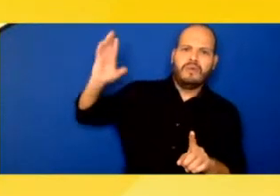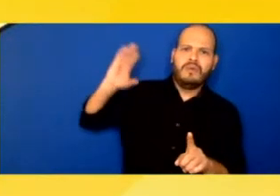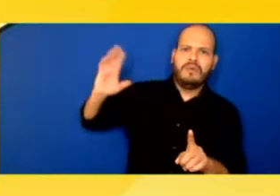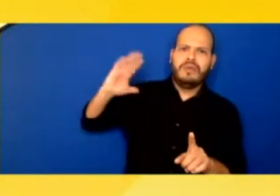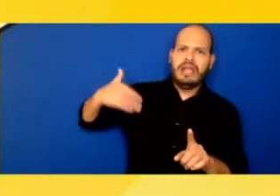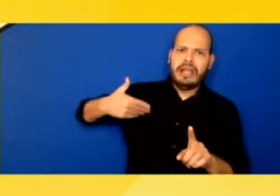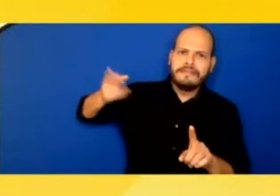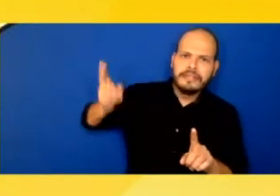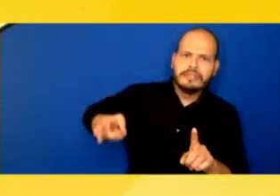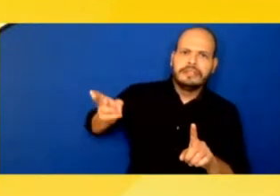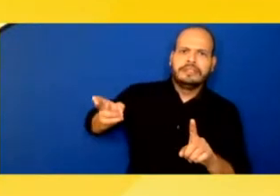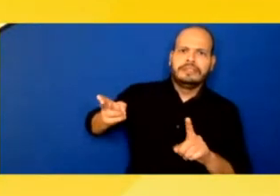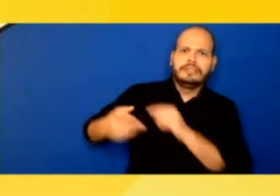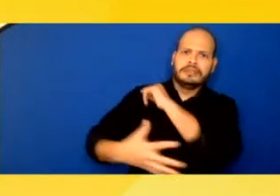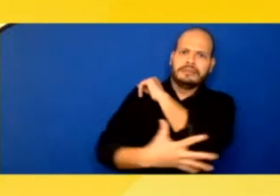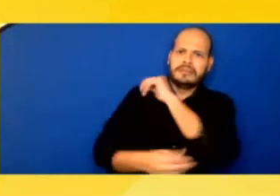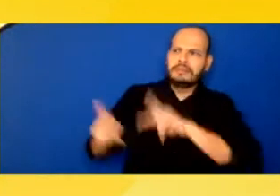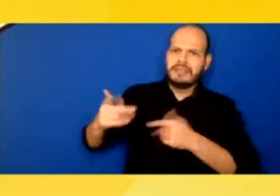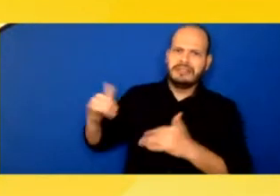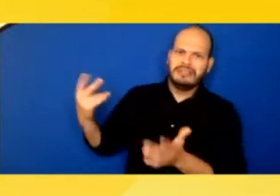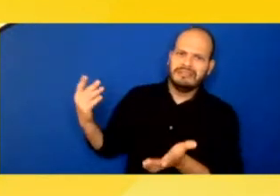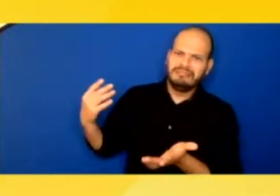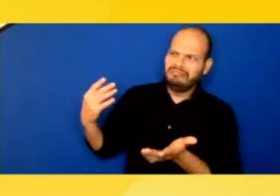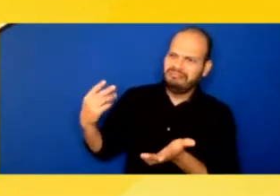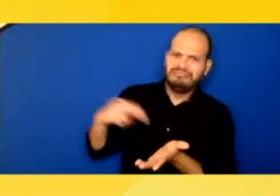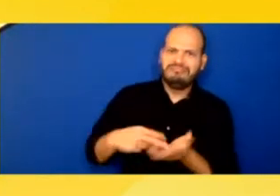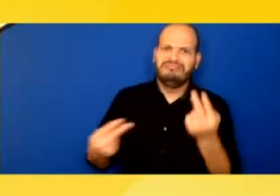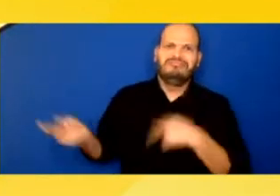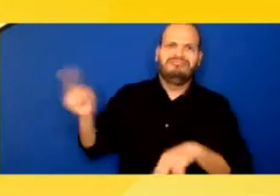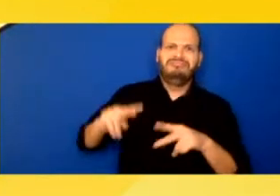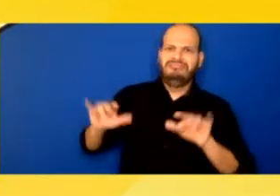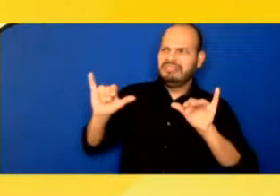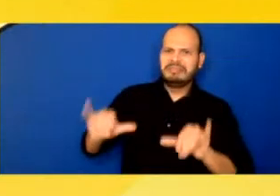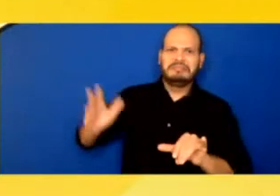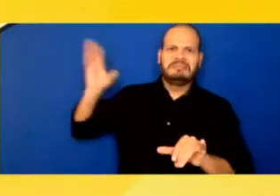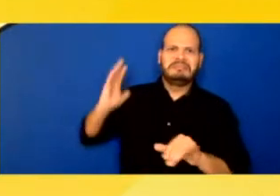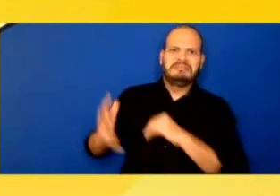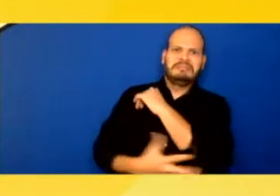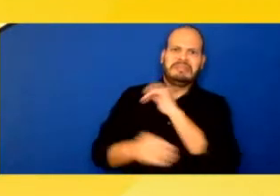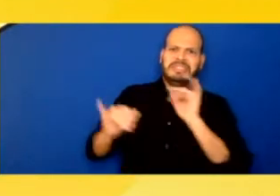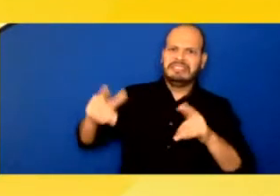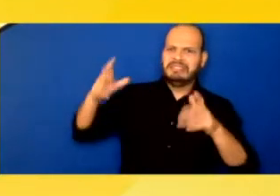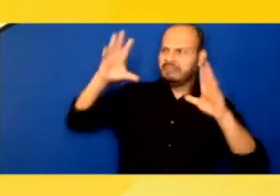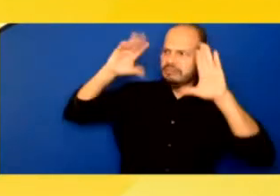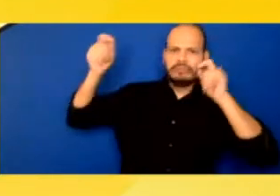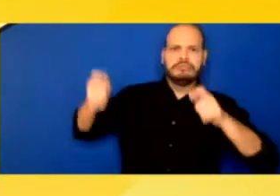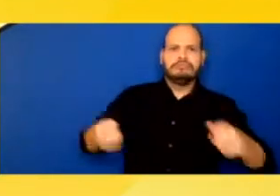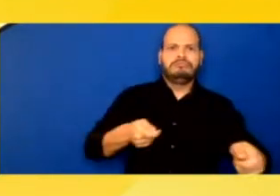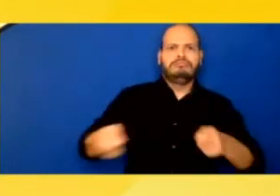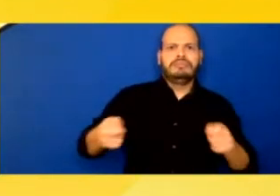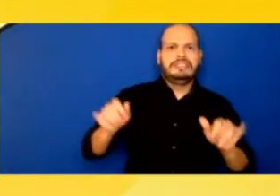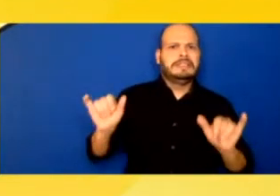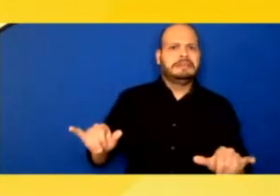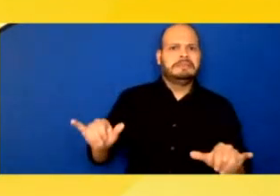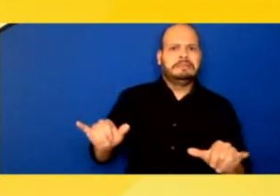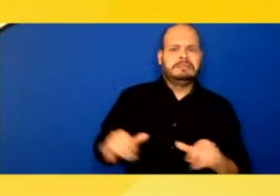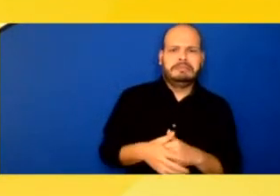We spoke up, and we refused to accept what was going on. It's time, y'all. It's time. The matter